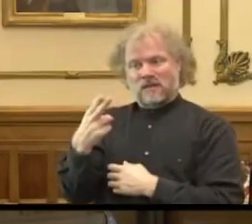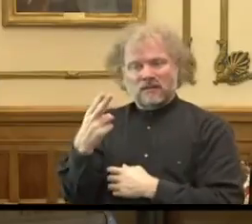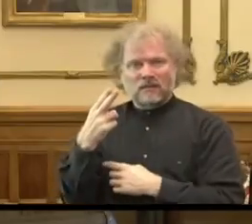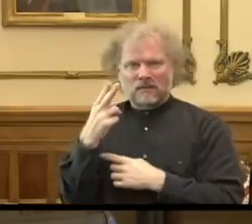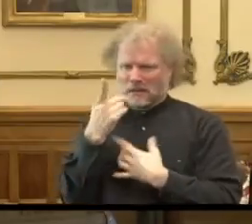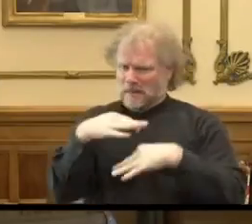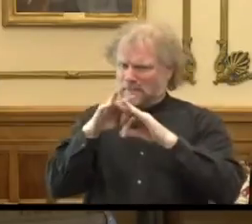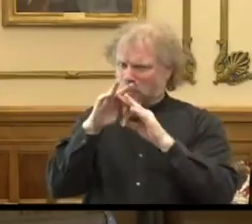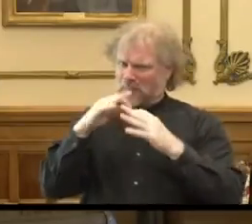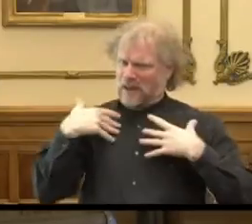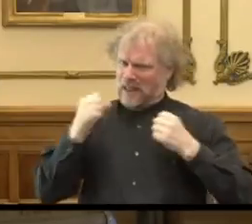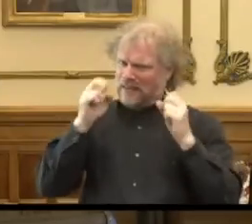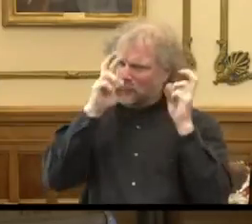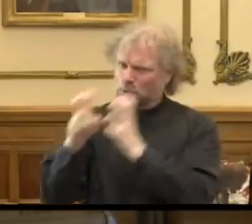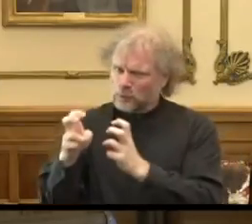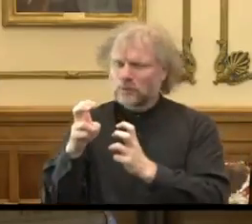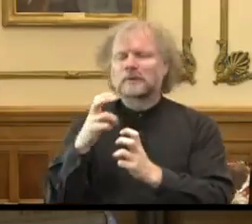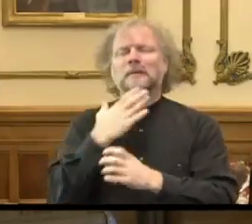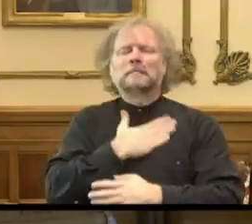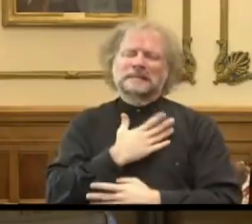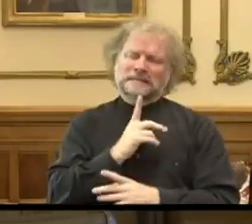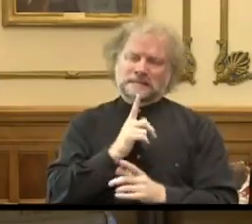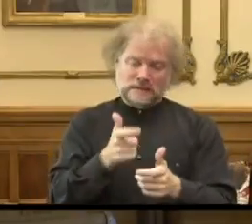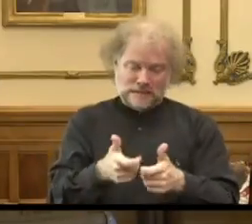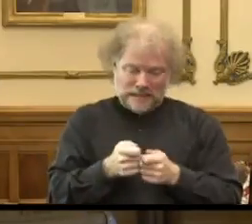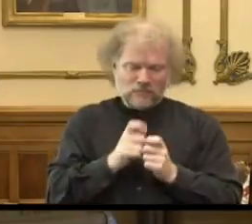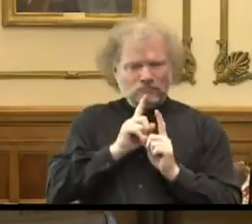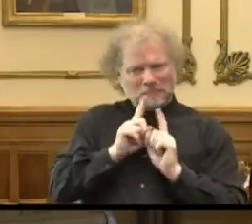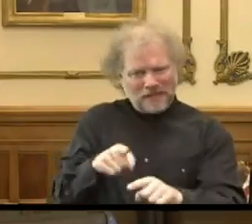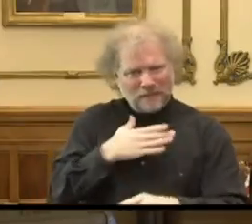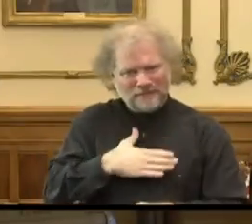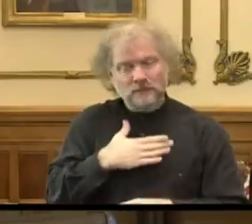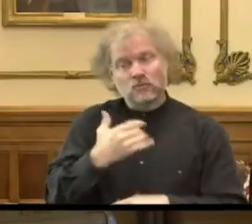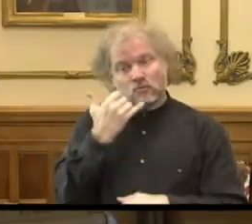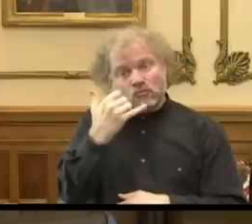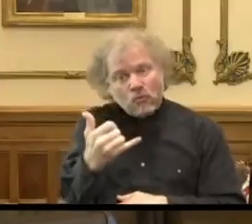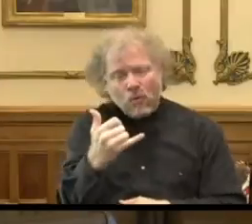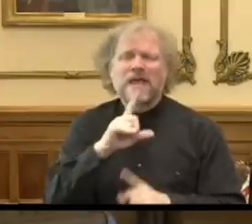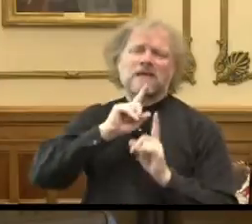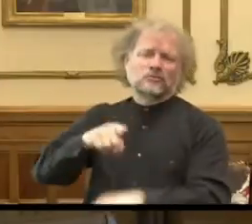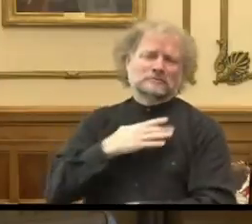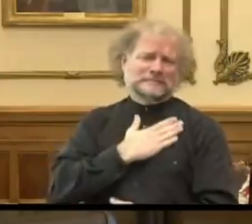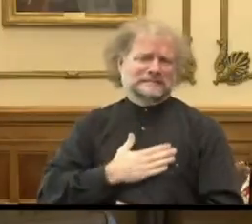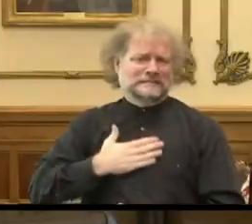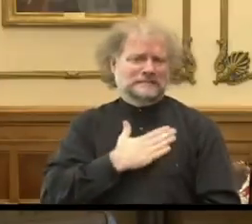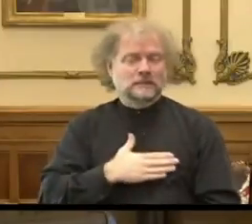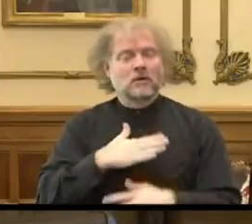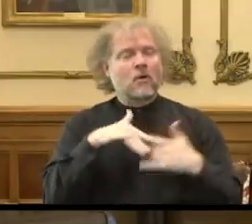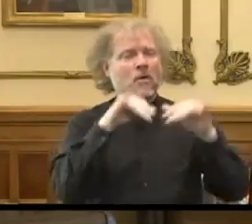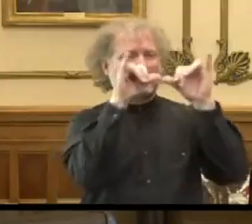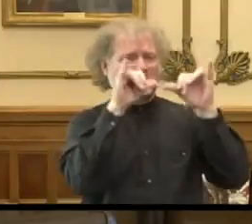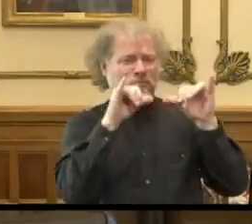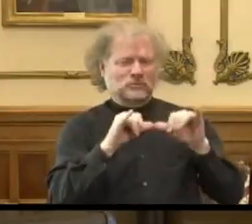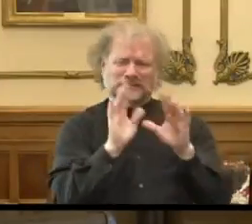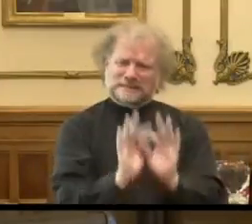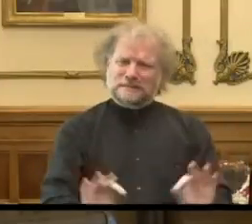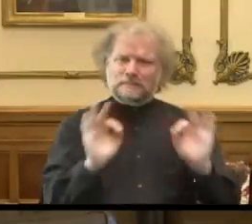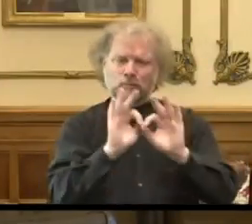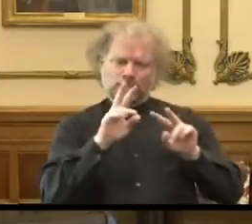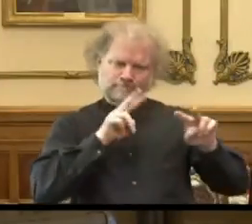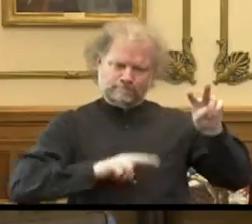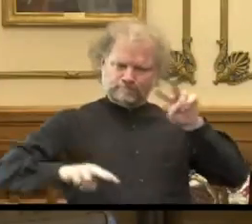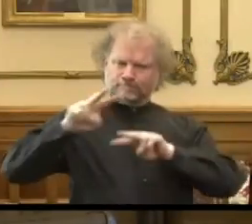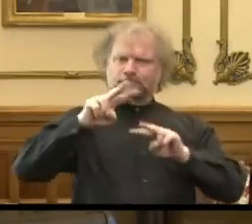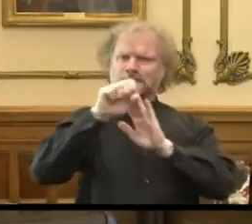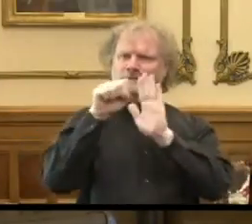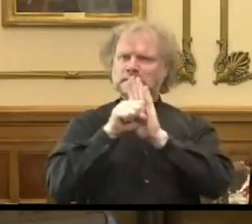health matter, please answer the text, answer the call. All of these metrics are important as we look at where we are as a state